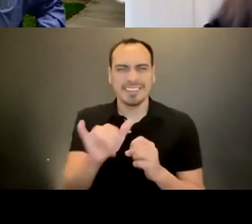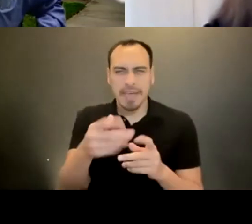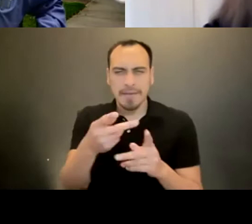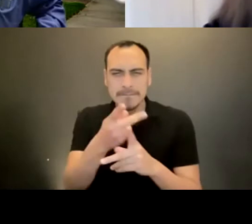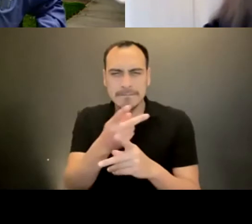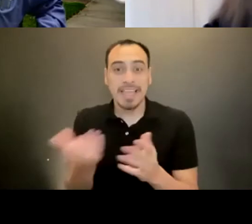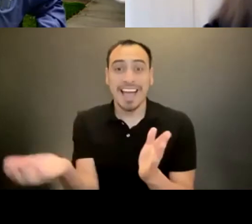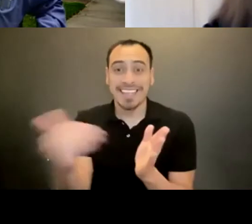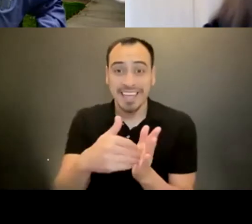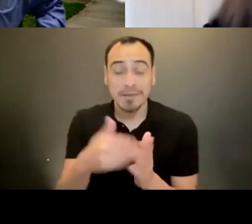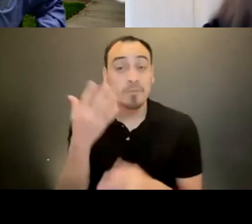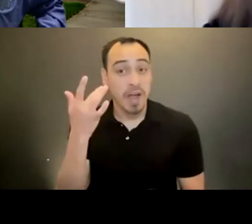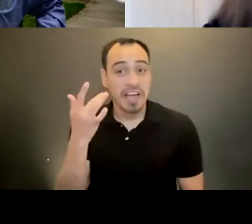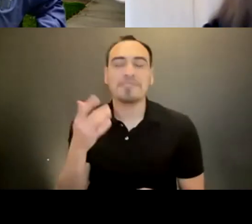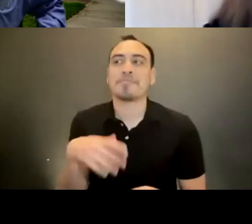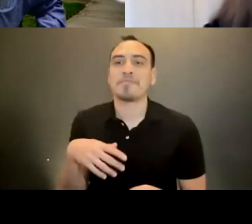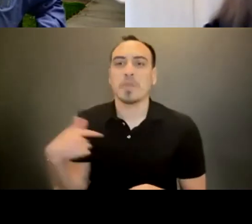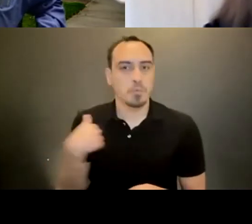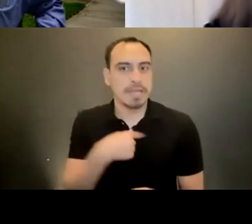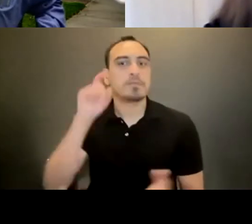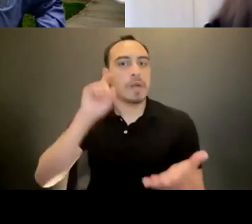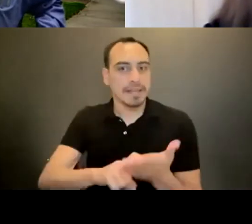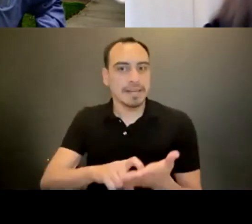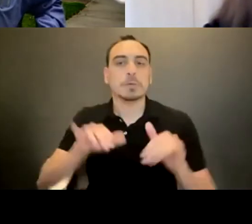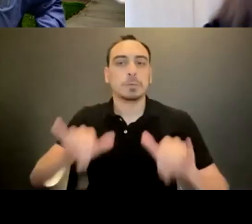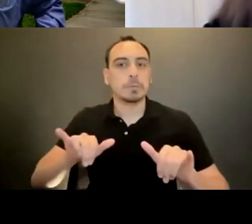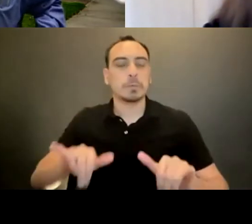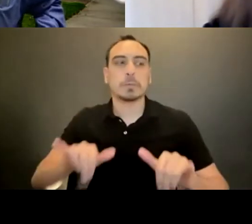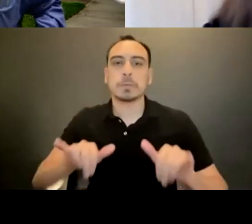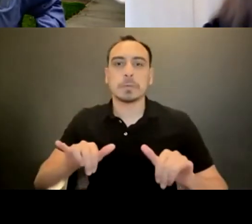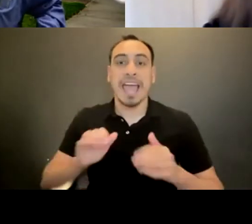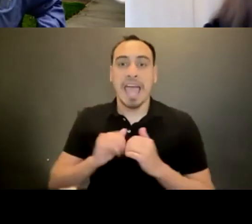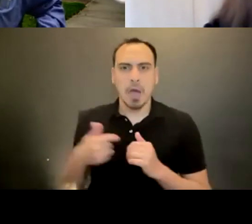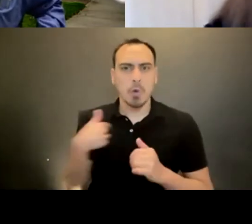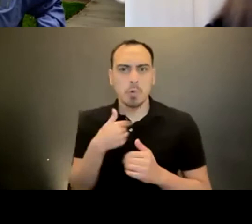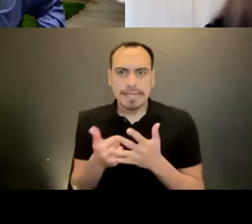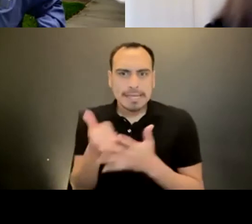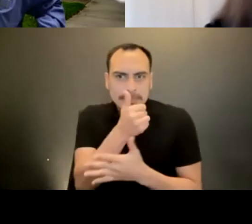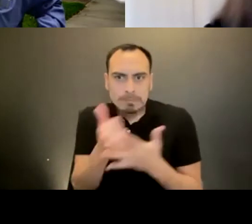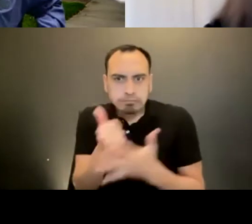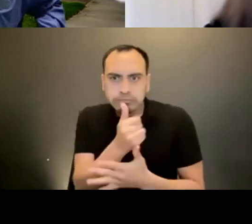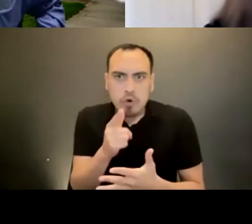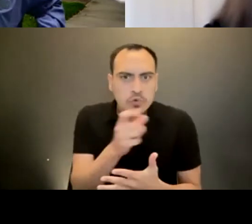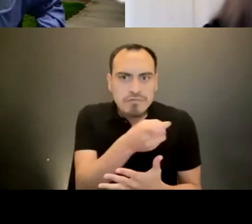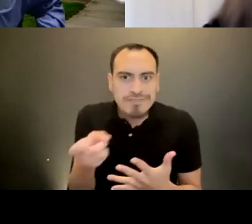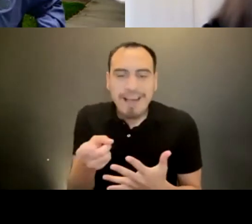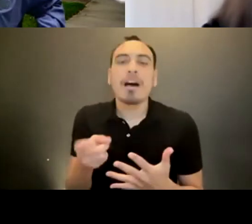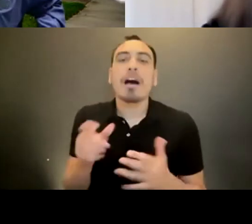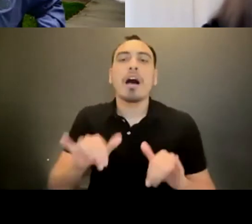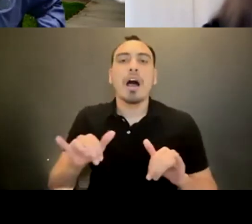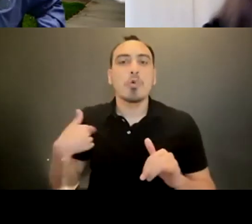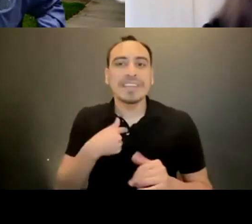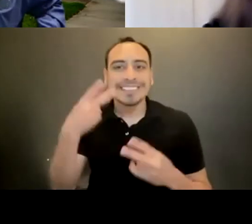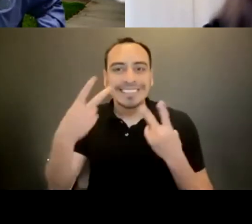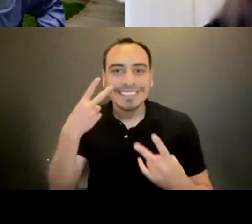recognition that the prioritization had resulted in disparity in how the vaccines were getting out into